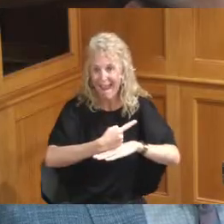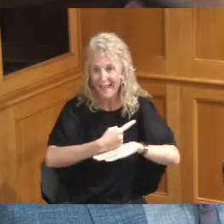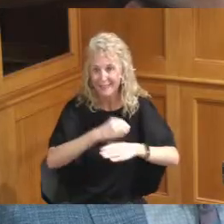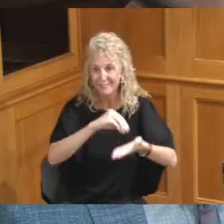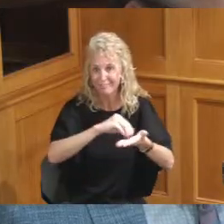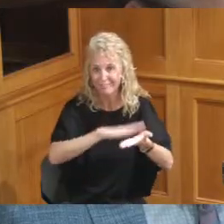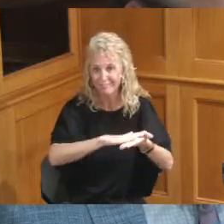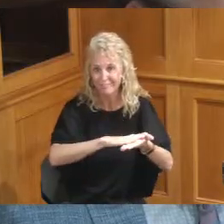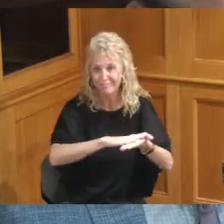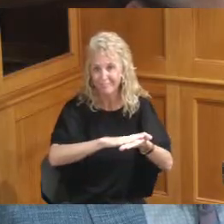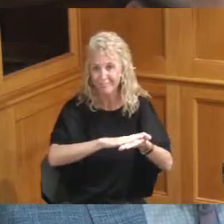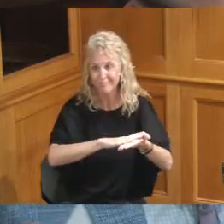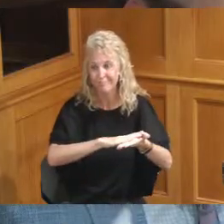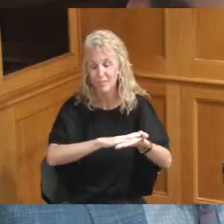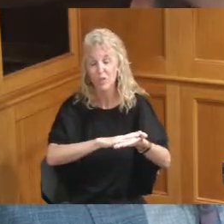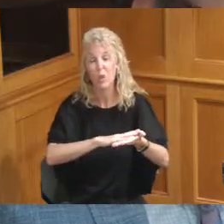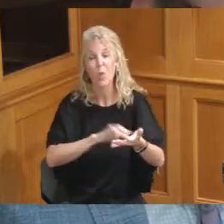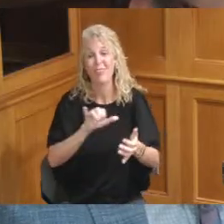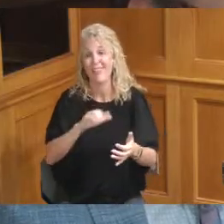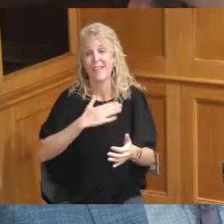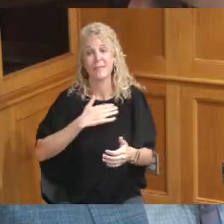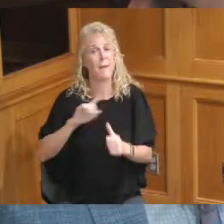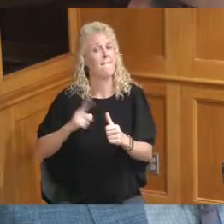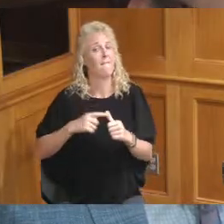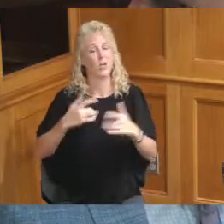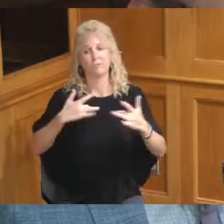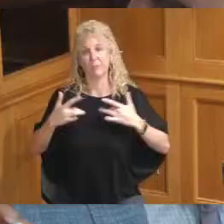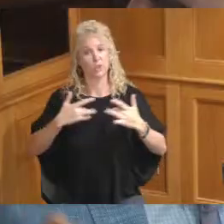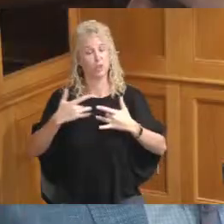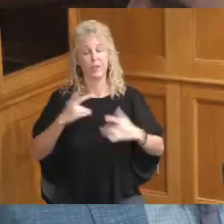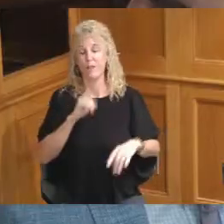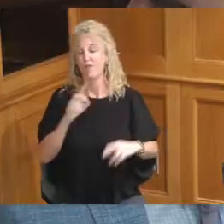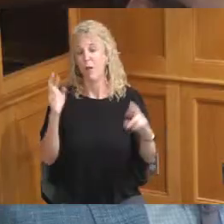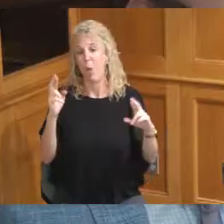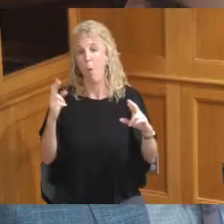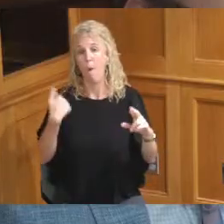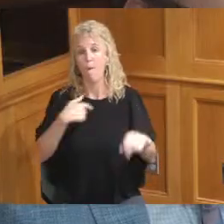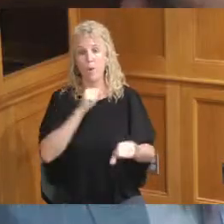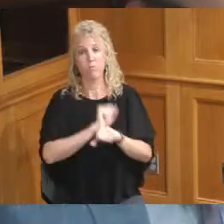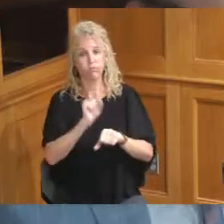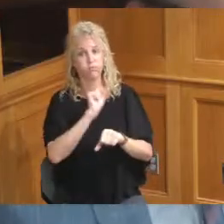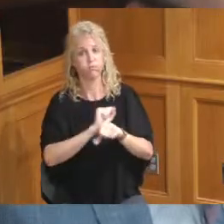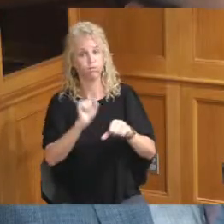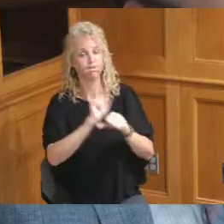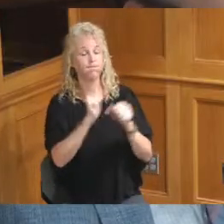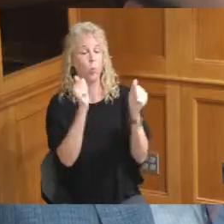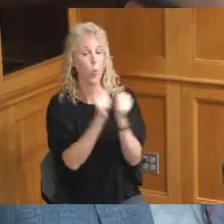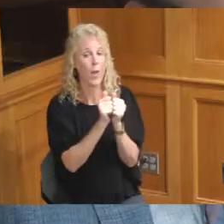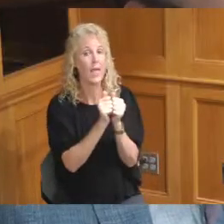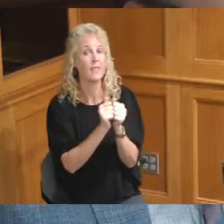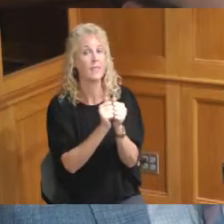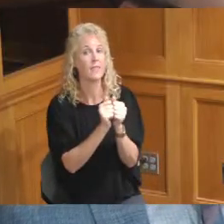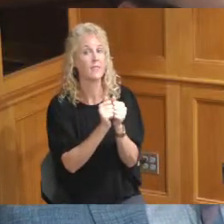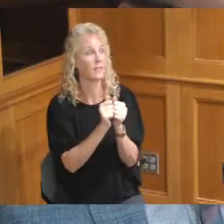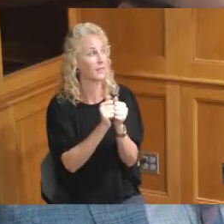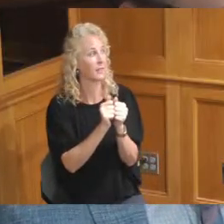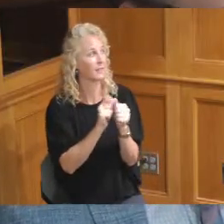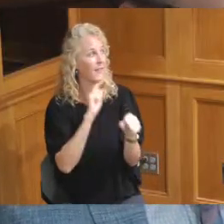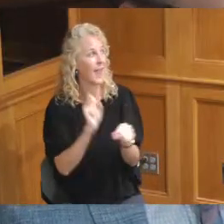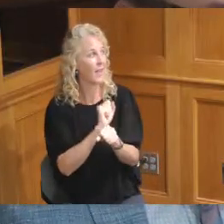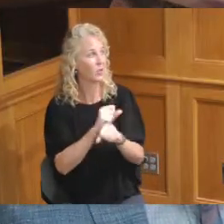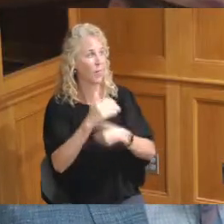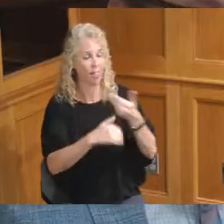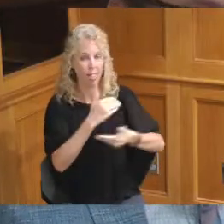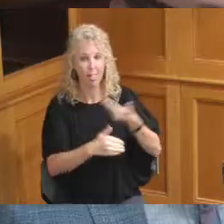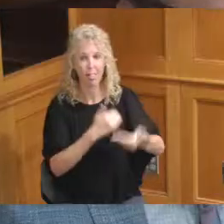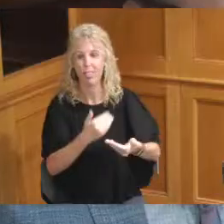that I see. And I'm hopeful that we can keep working with the pen, keep getting the calculators out,